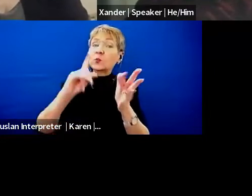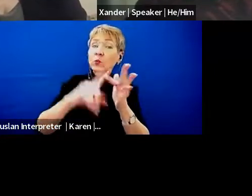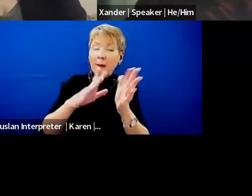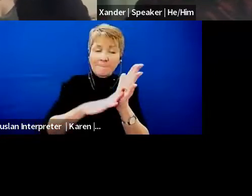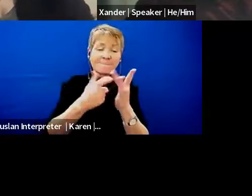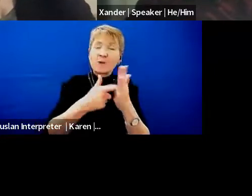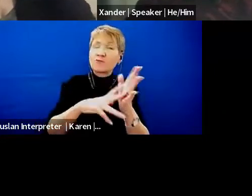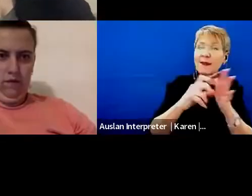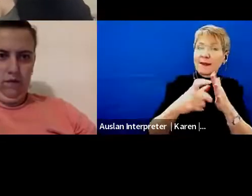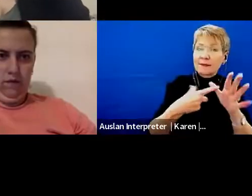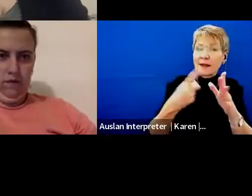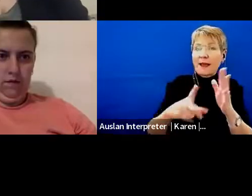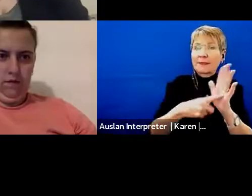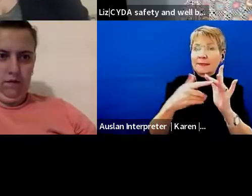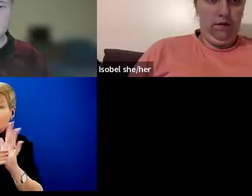and Liz.